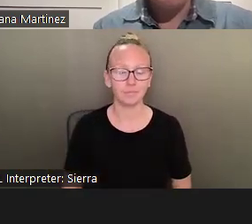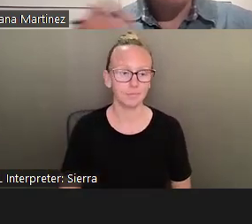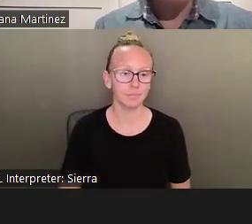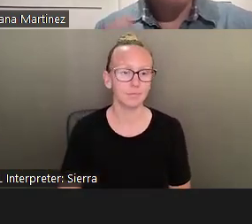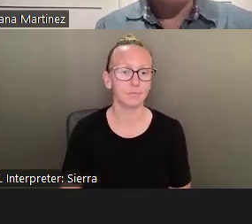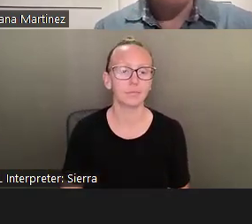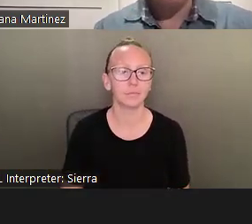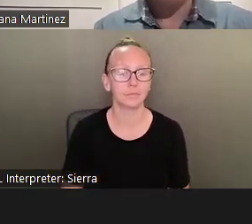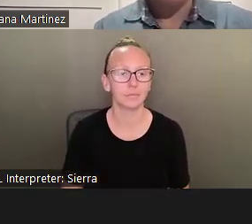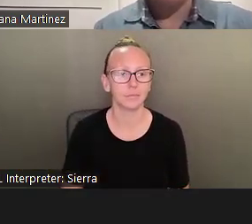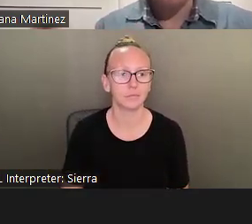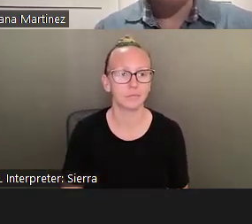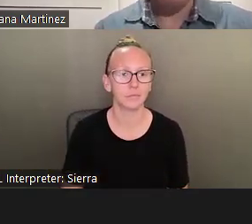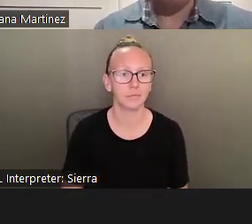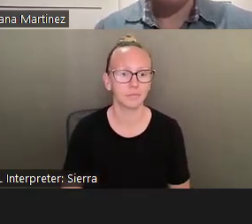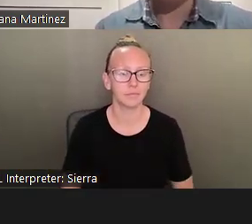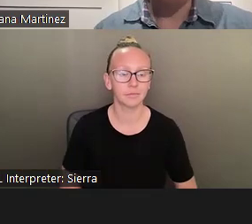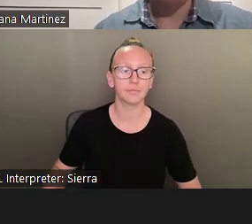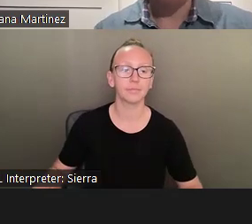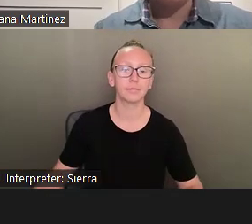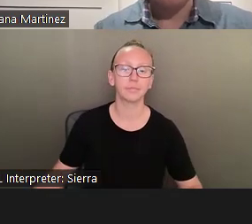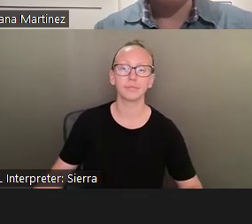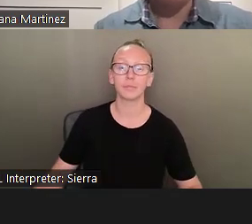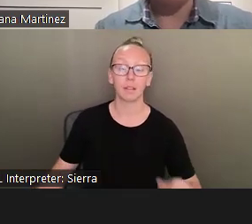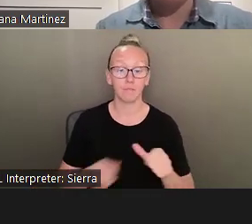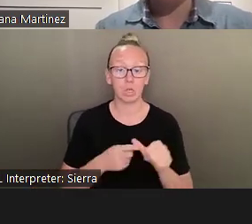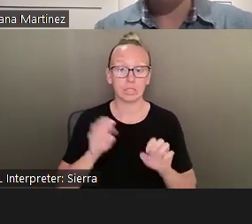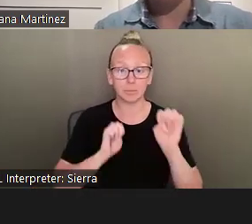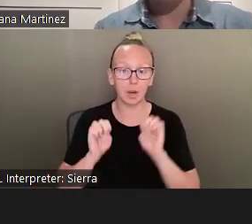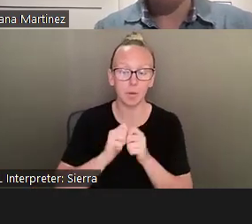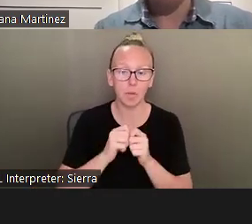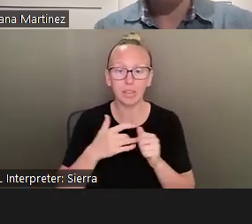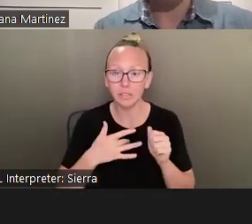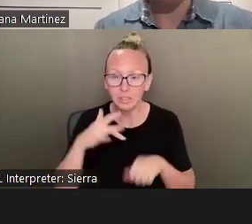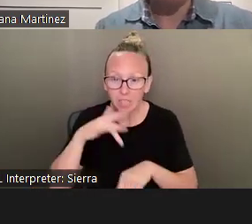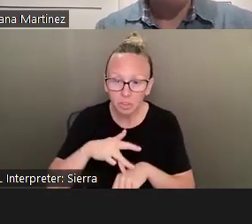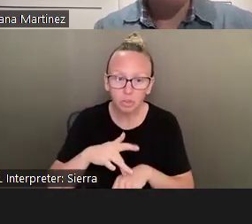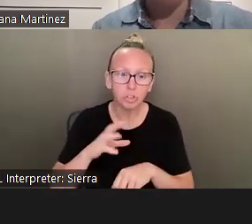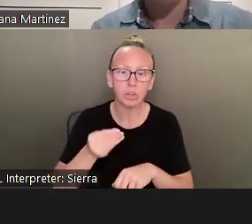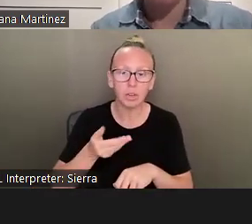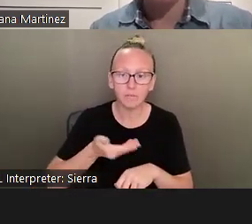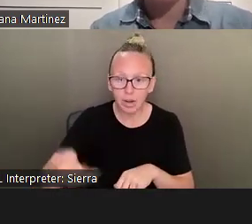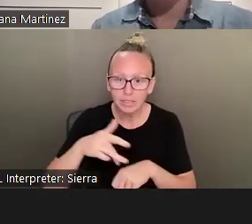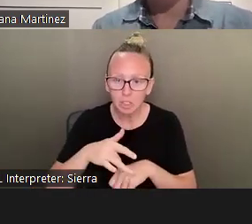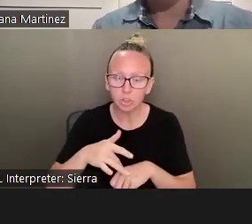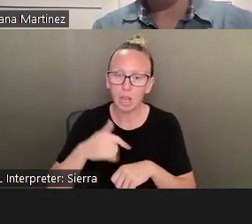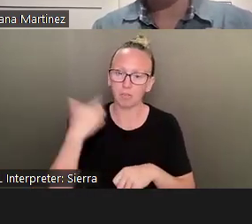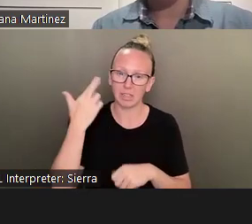In this initial experiments with touch and with inviting touch into objects, I realized there was a problem. The problem was that